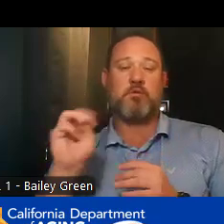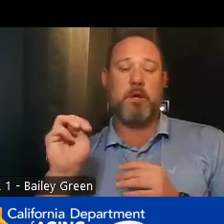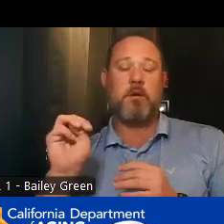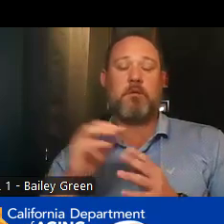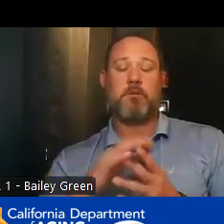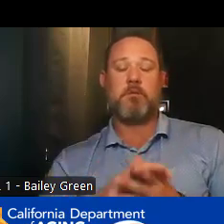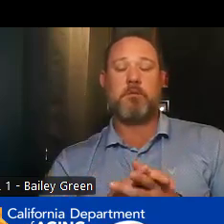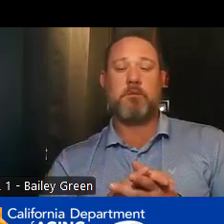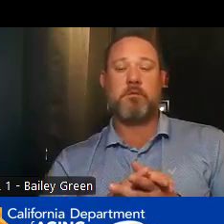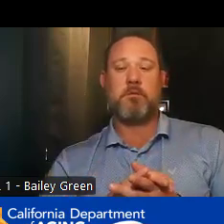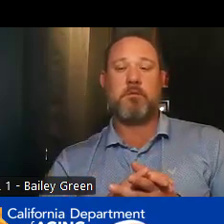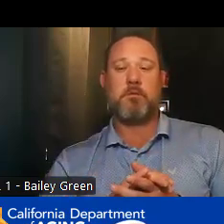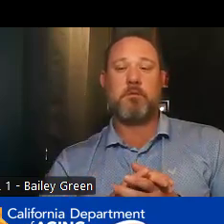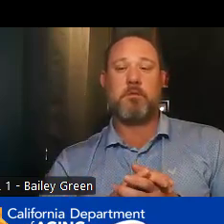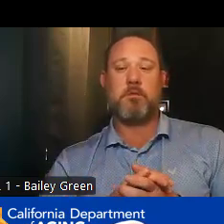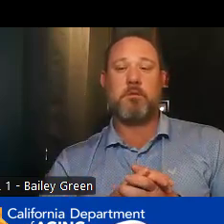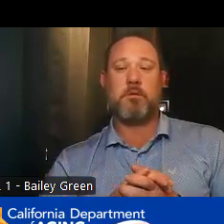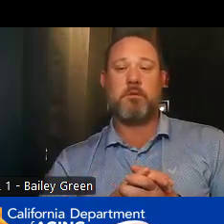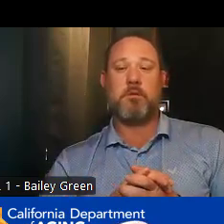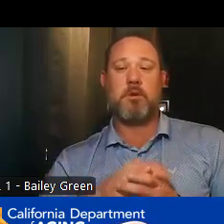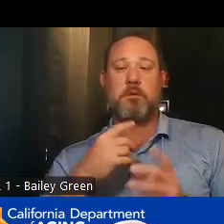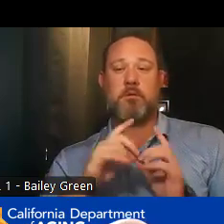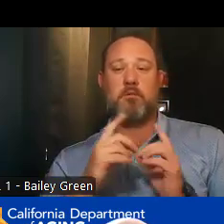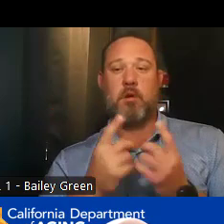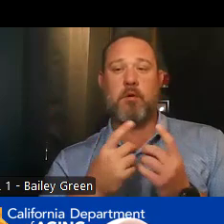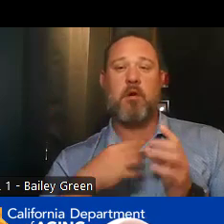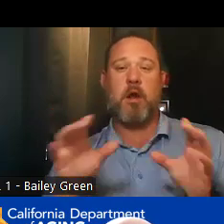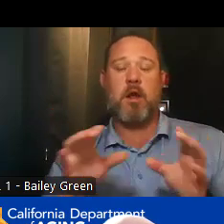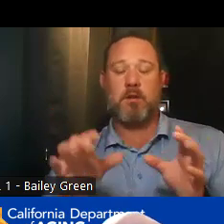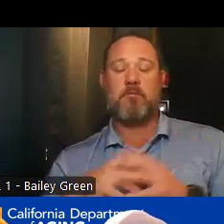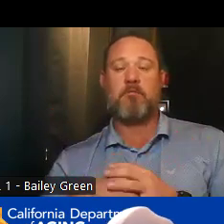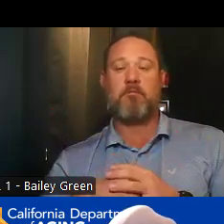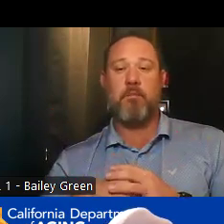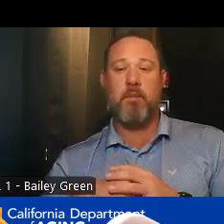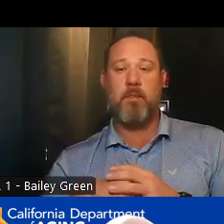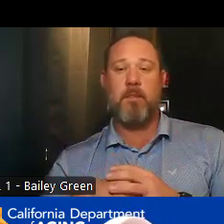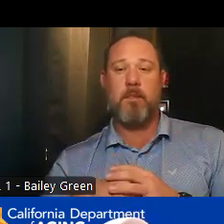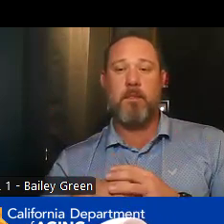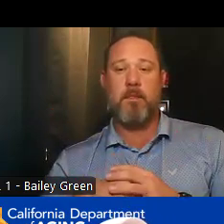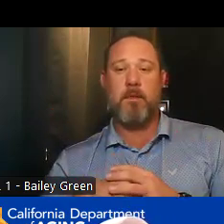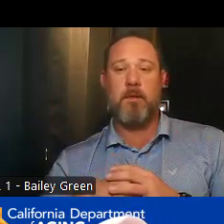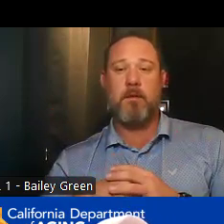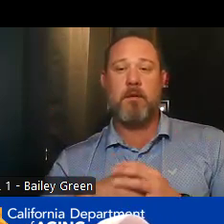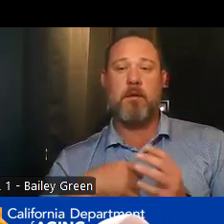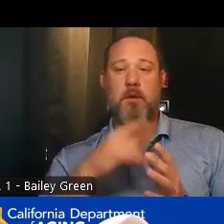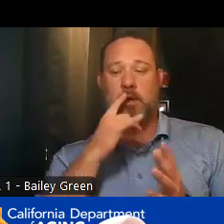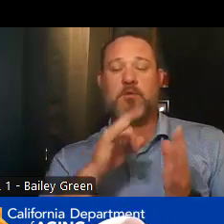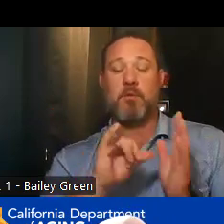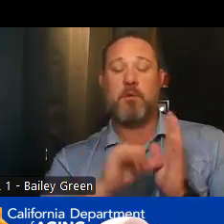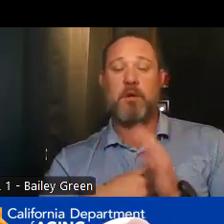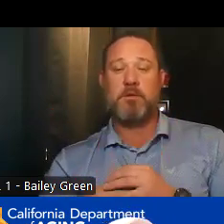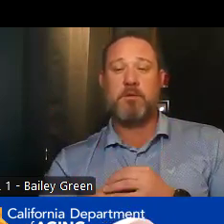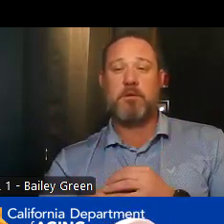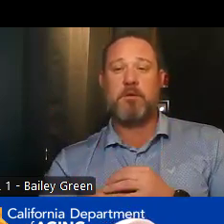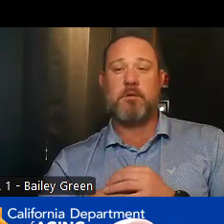And we, as a department, are pretty active, I have to say. I think my kids would be very impressed.